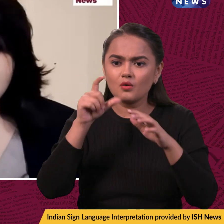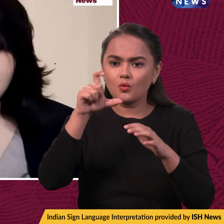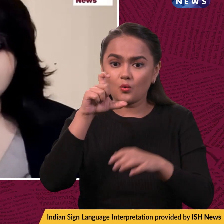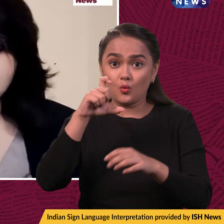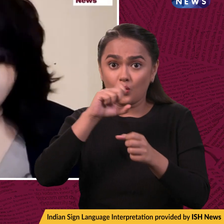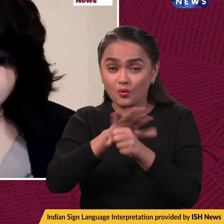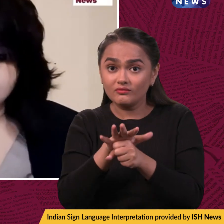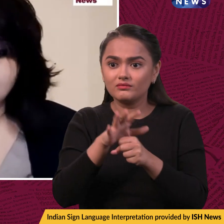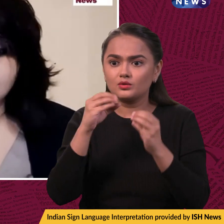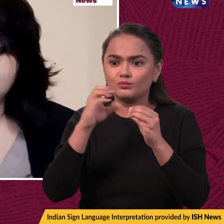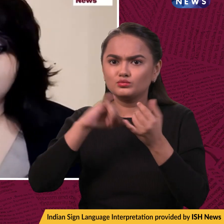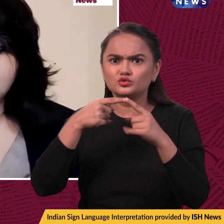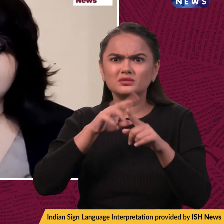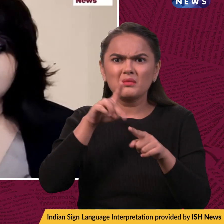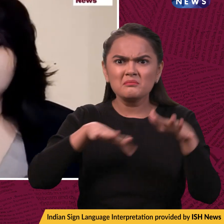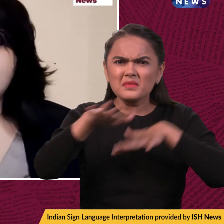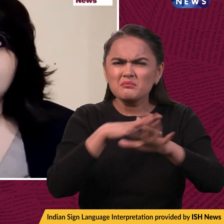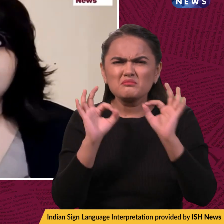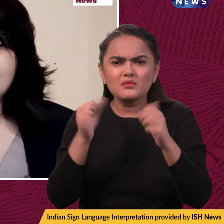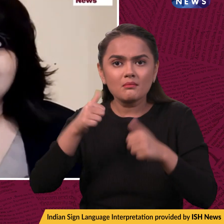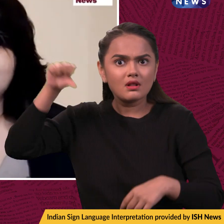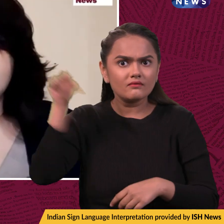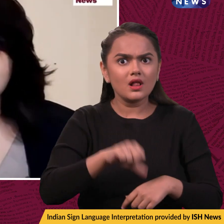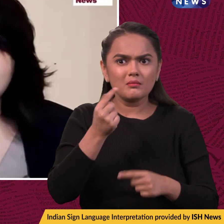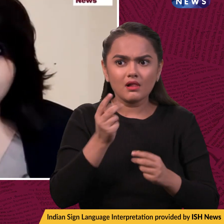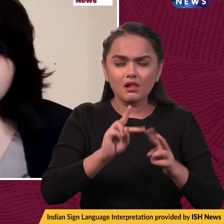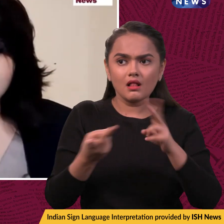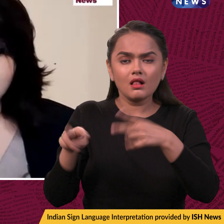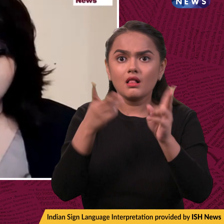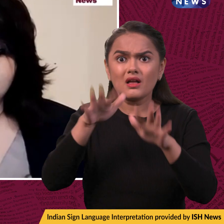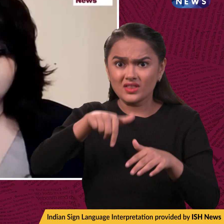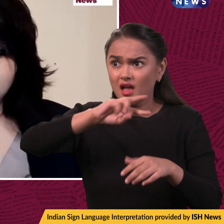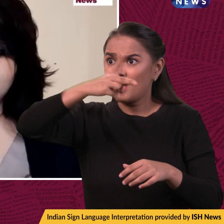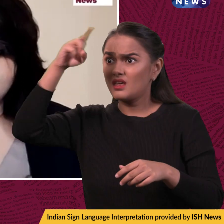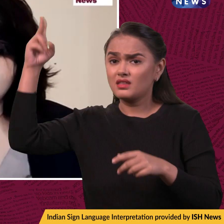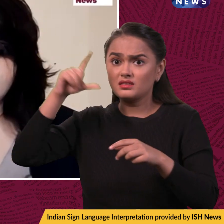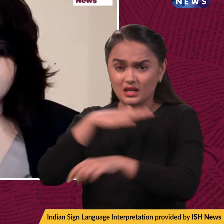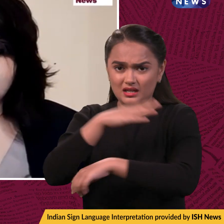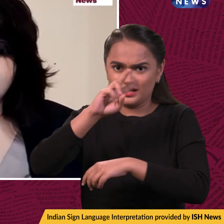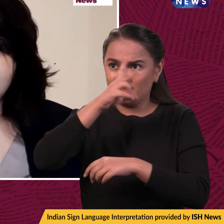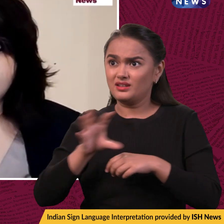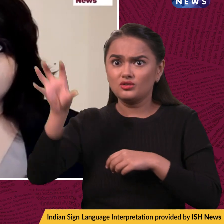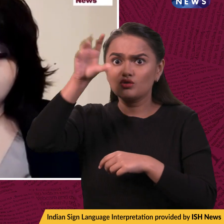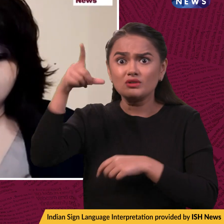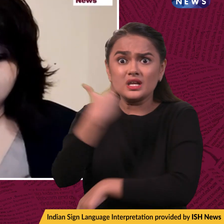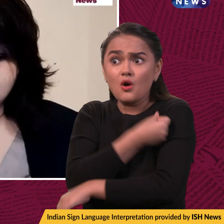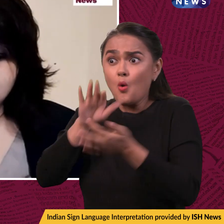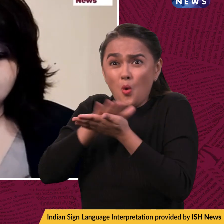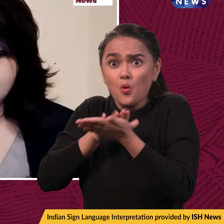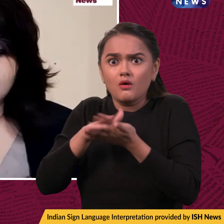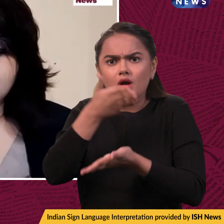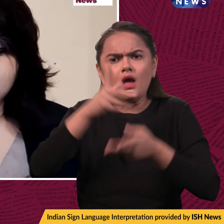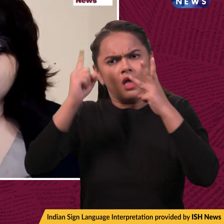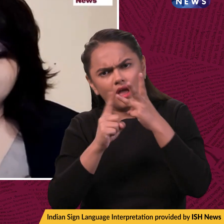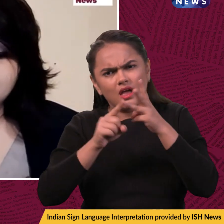boosters a scandal as poor nations are struggling to get first shots. Now, WHO Chief Scientist Dr. Soumya Swaminathan said